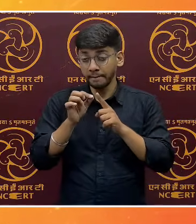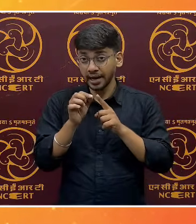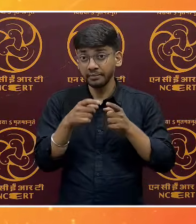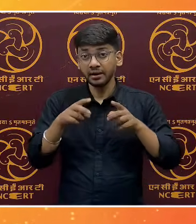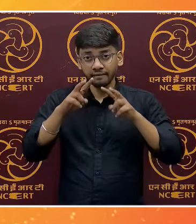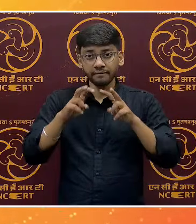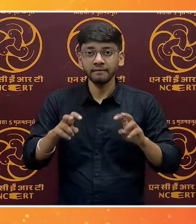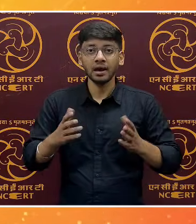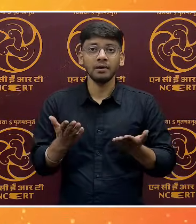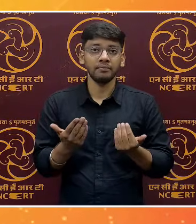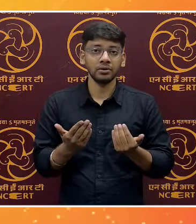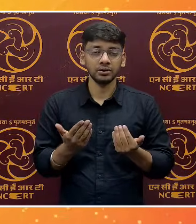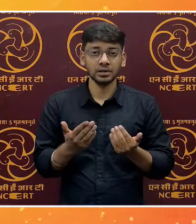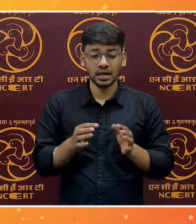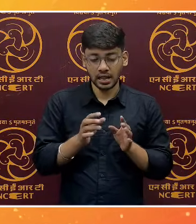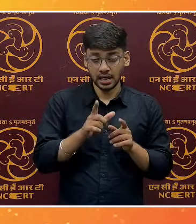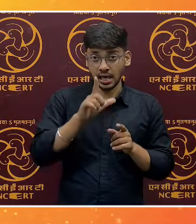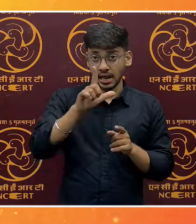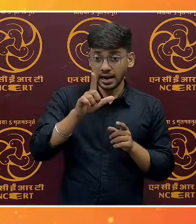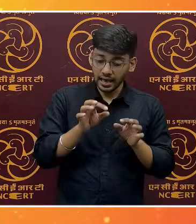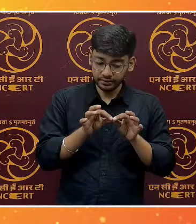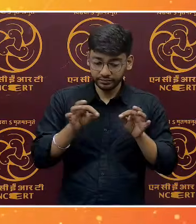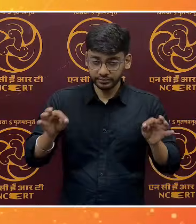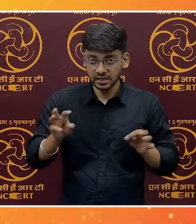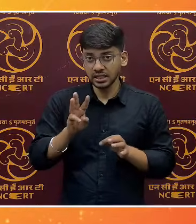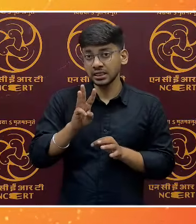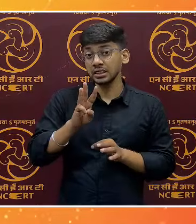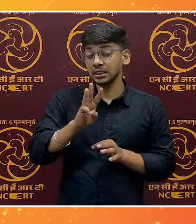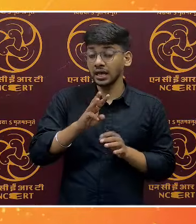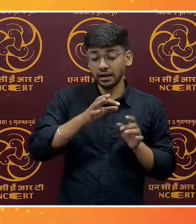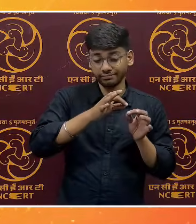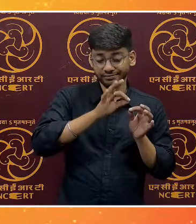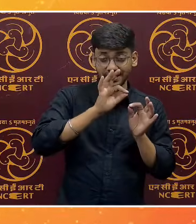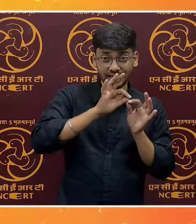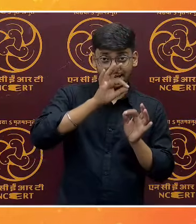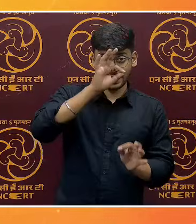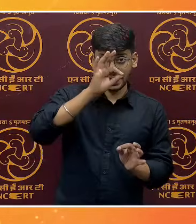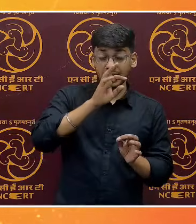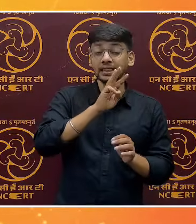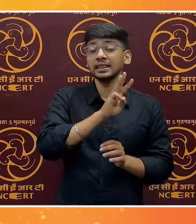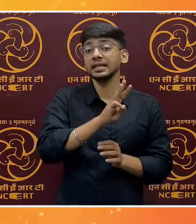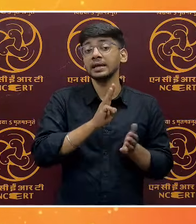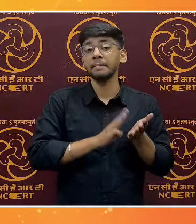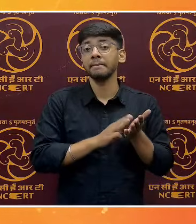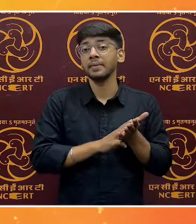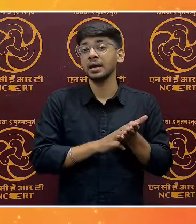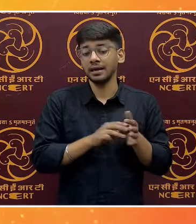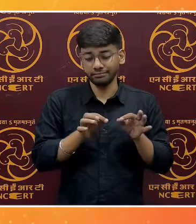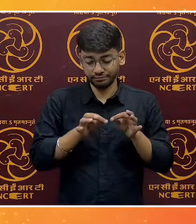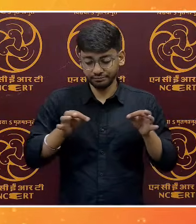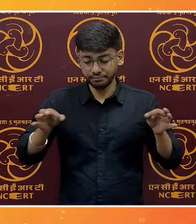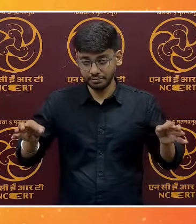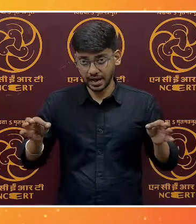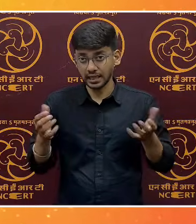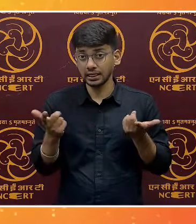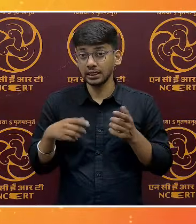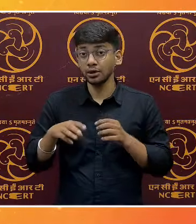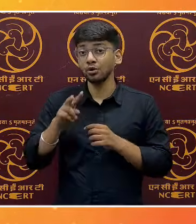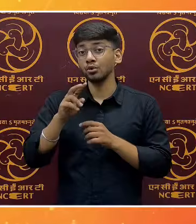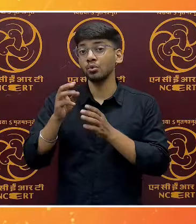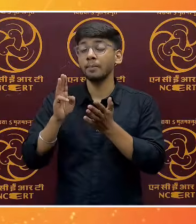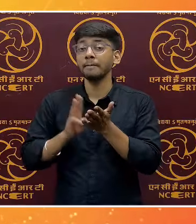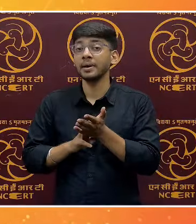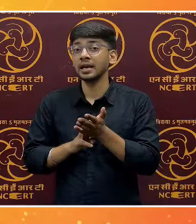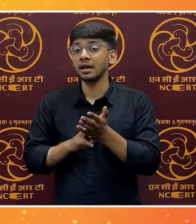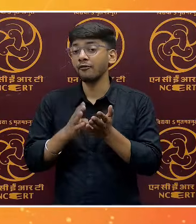here the length is given as 3 meter and the breadth is given as 2 meter. So what is the